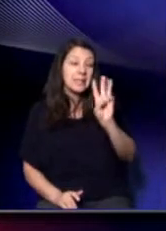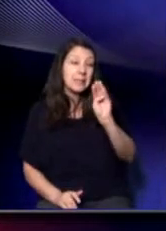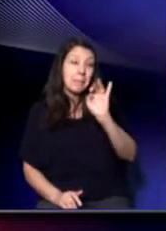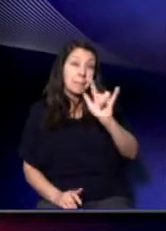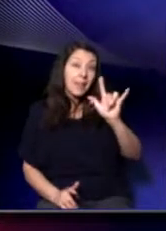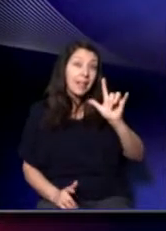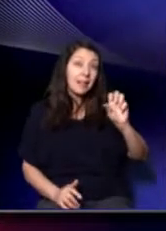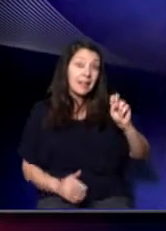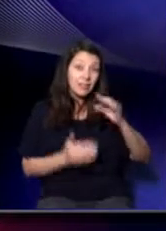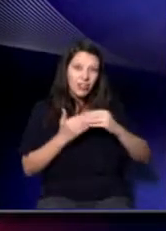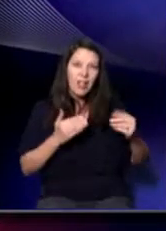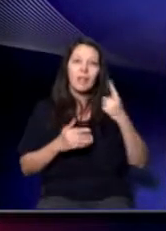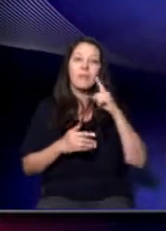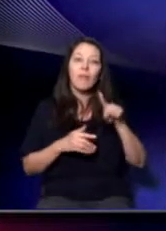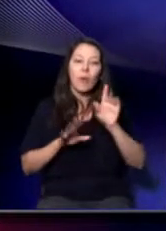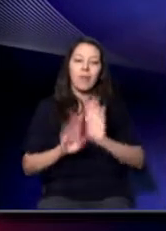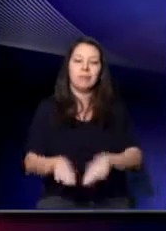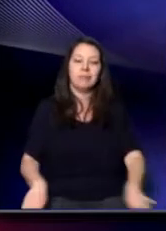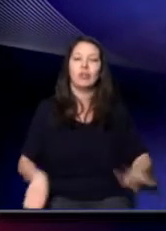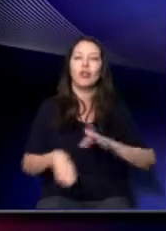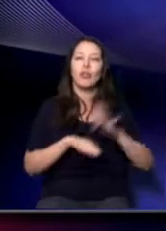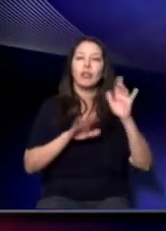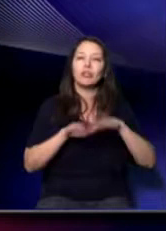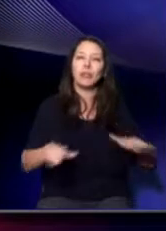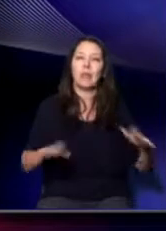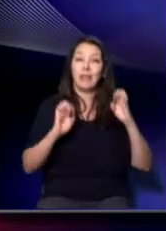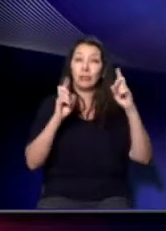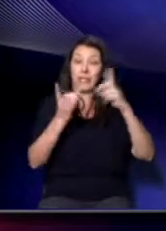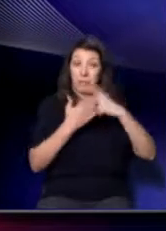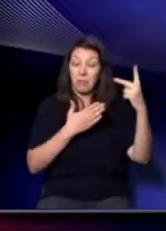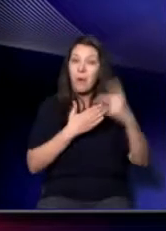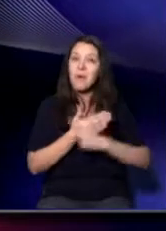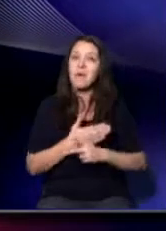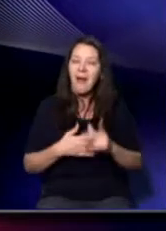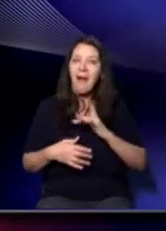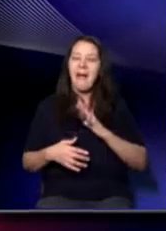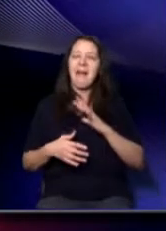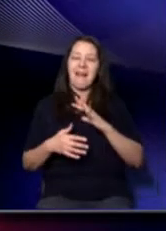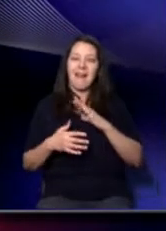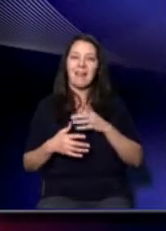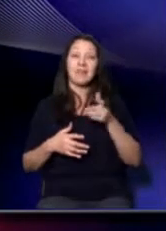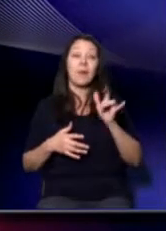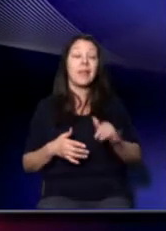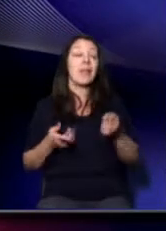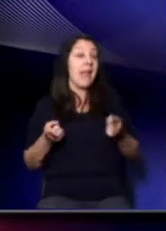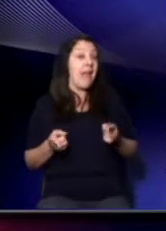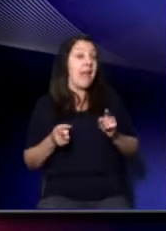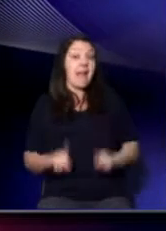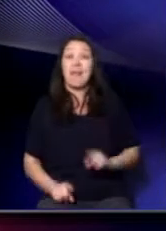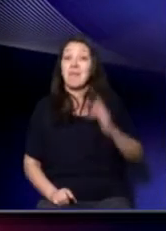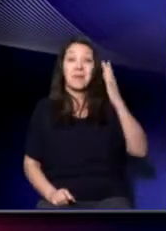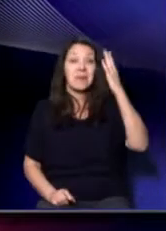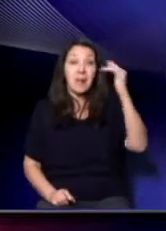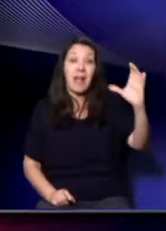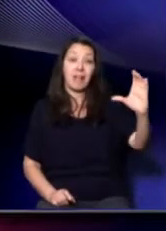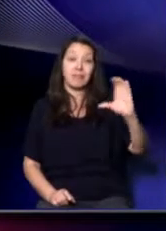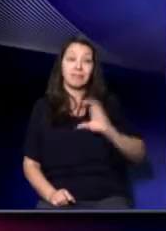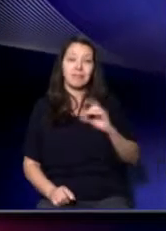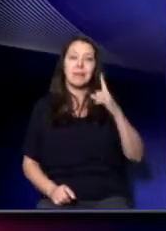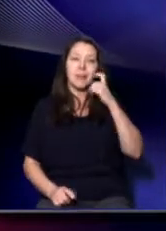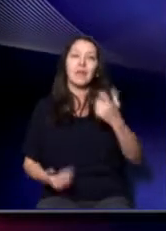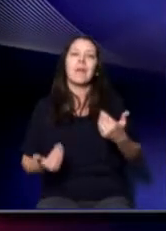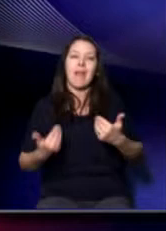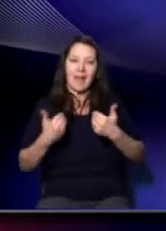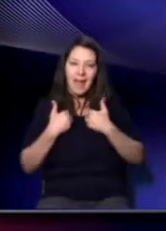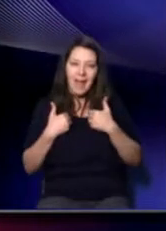Early Childhood Family Education Program. And the only reason that happened is because we had a